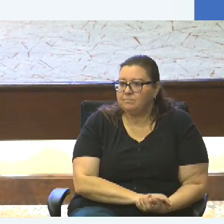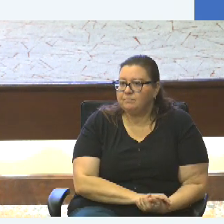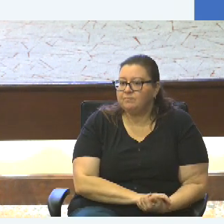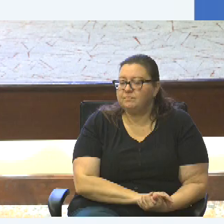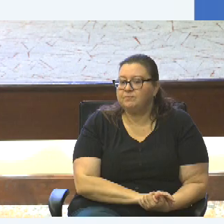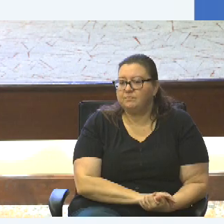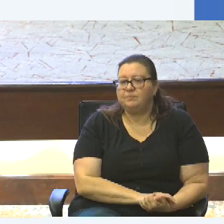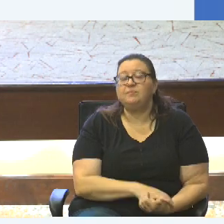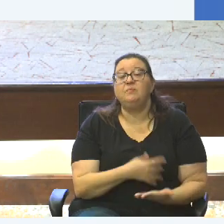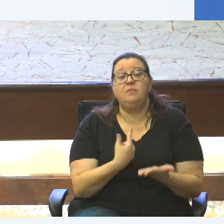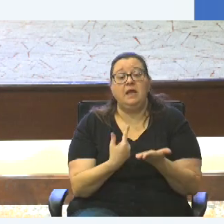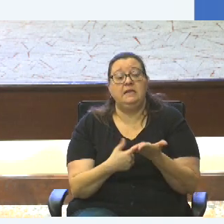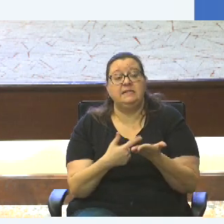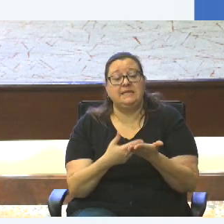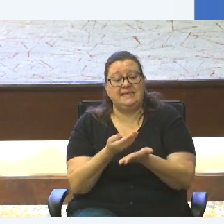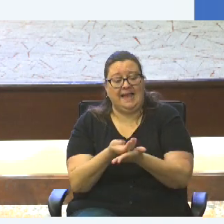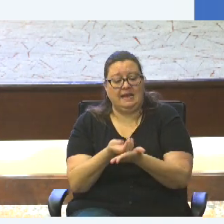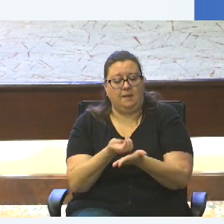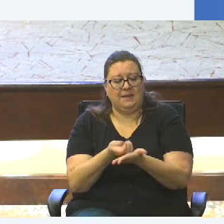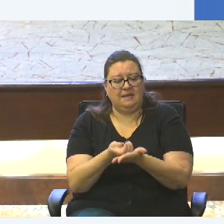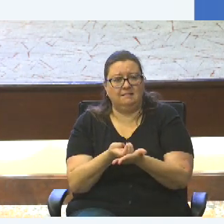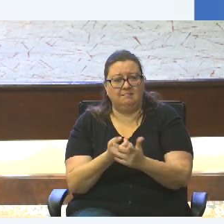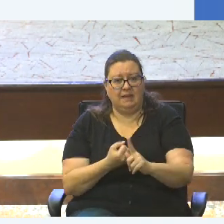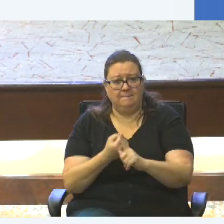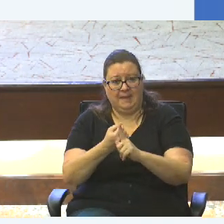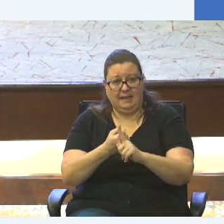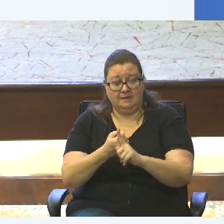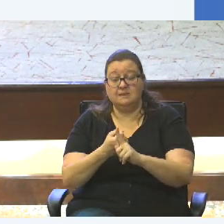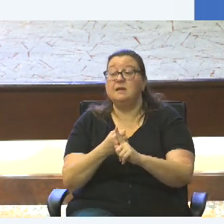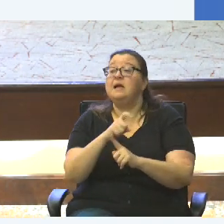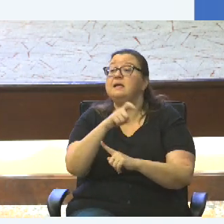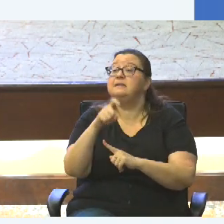We'll talk a little bit about the economic impact of the airport. The